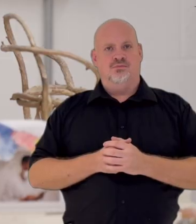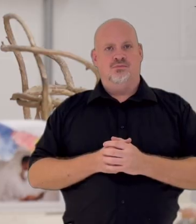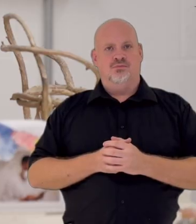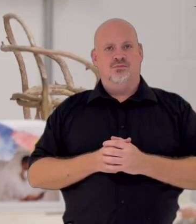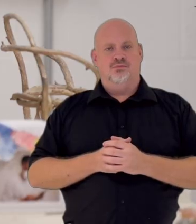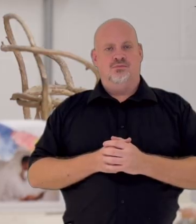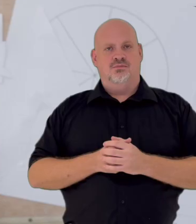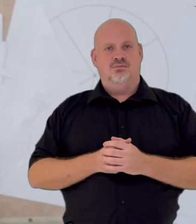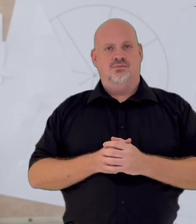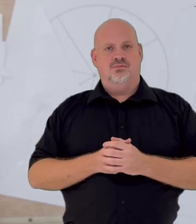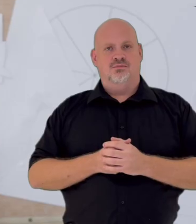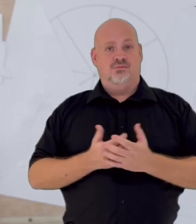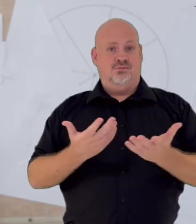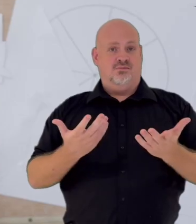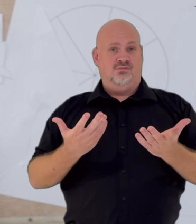And that just rests